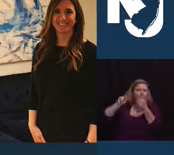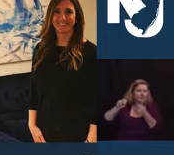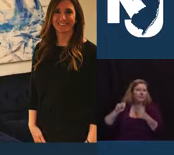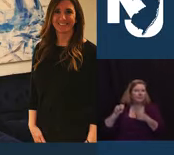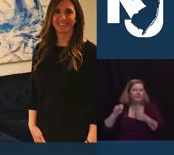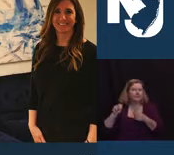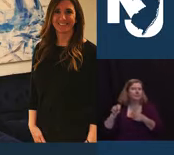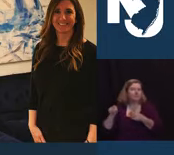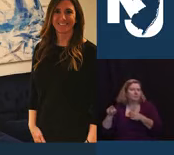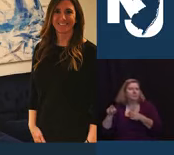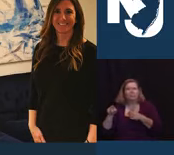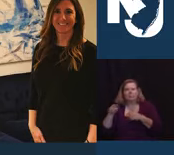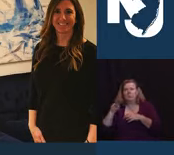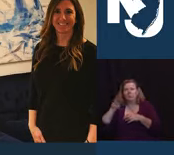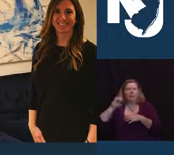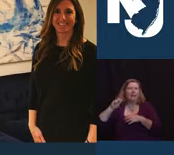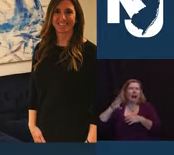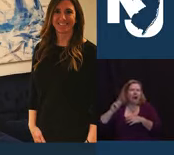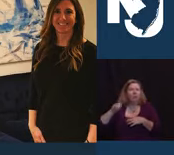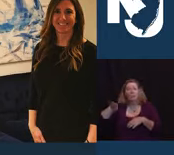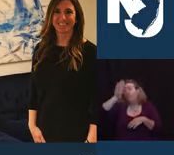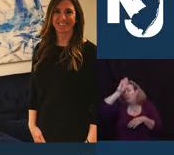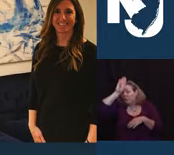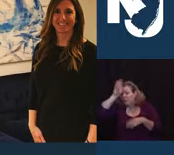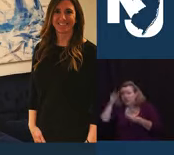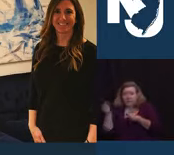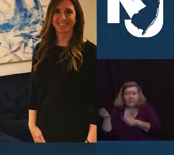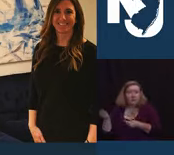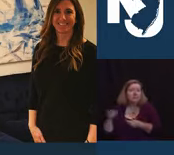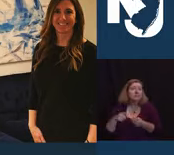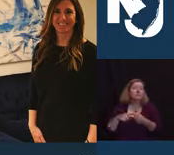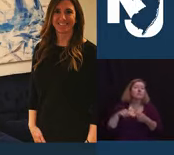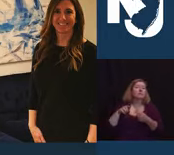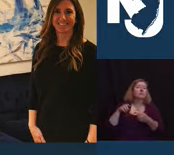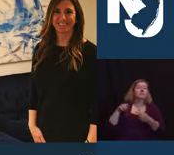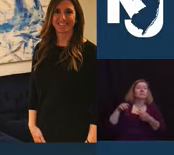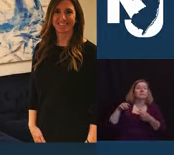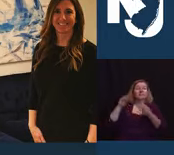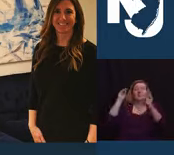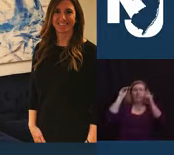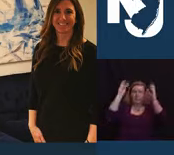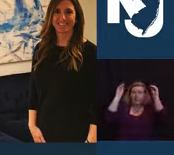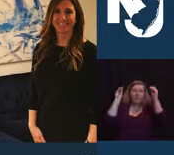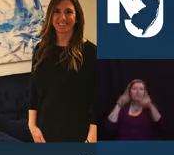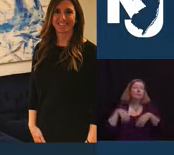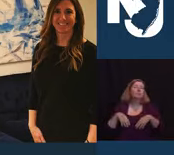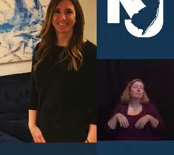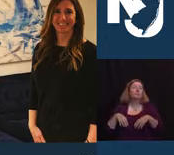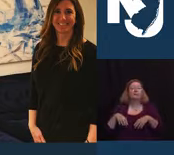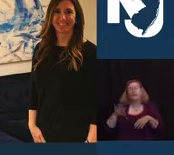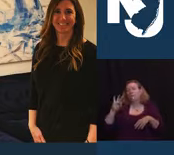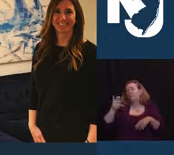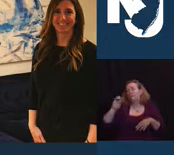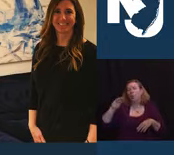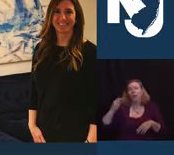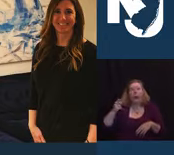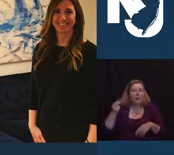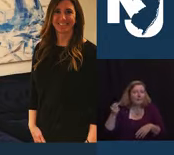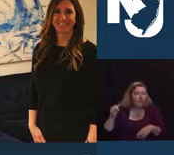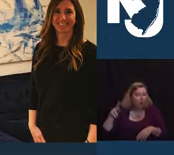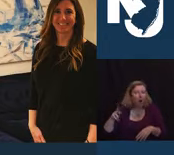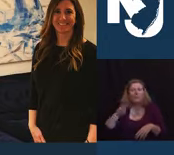County communities of Chatham, Madison, and Florham Park. With a grant to the New Jersey Economic Development